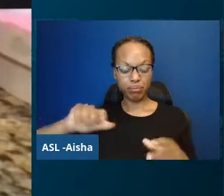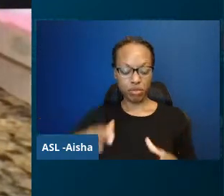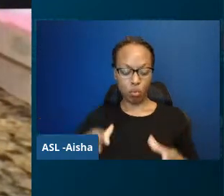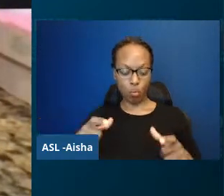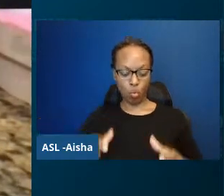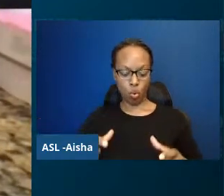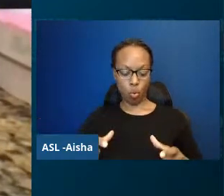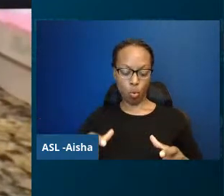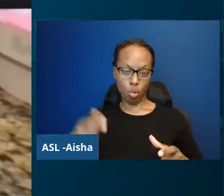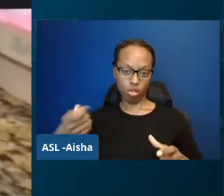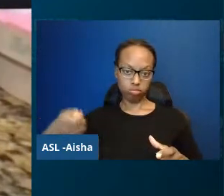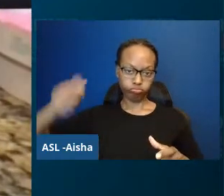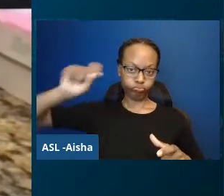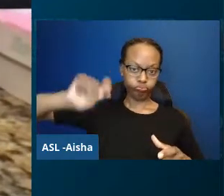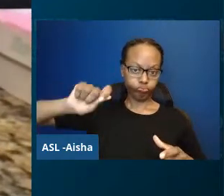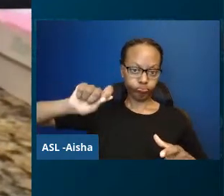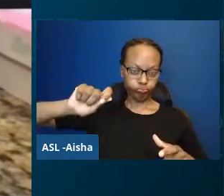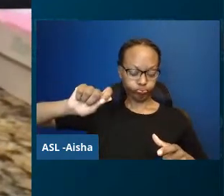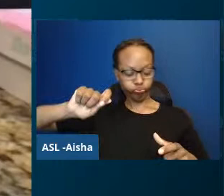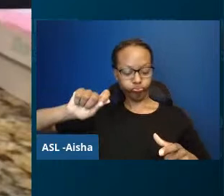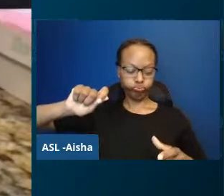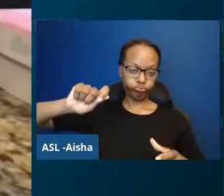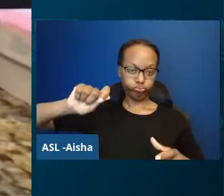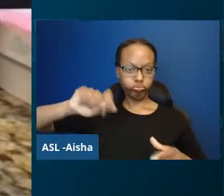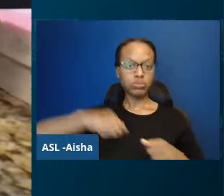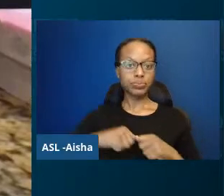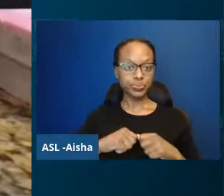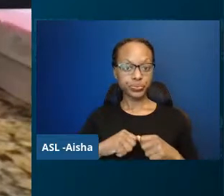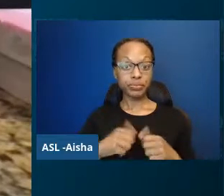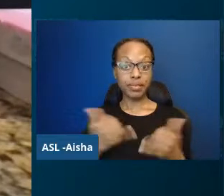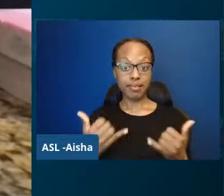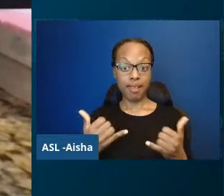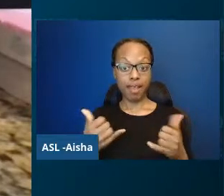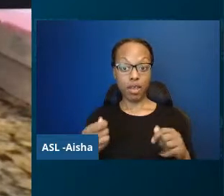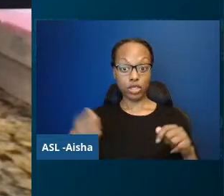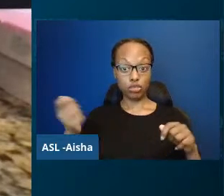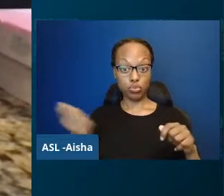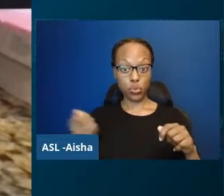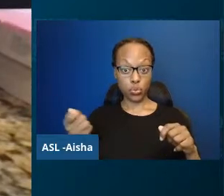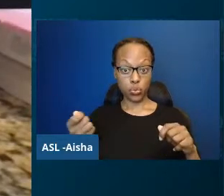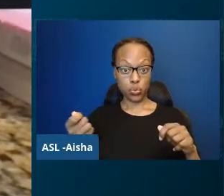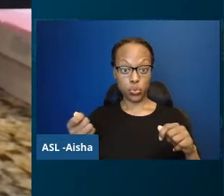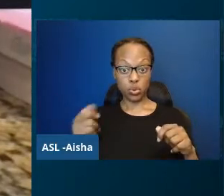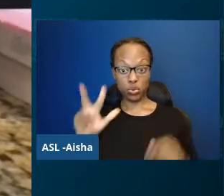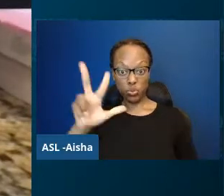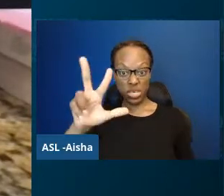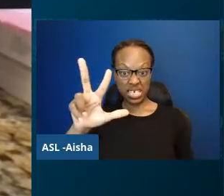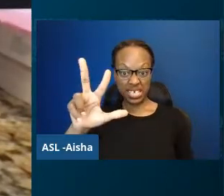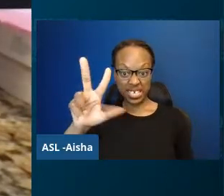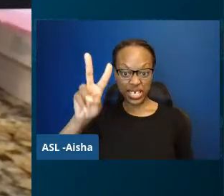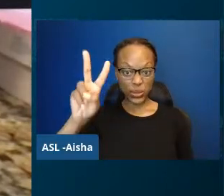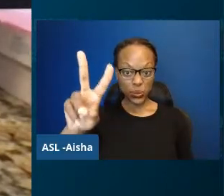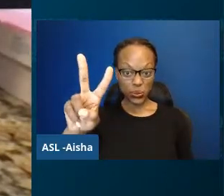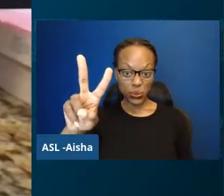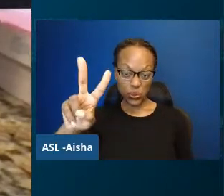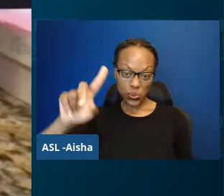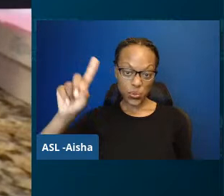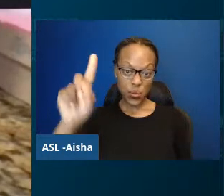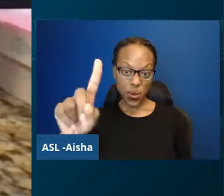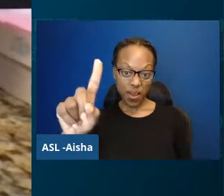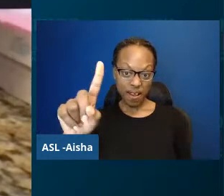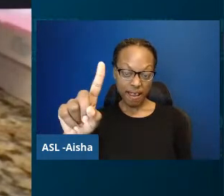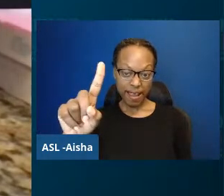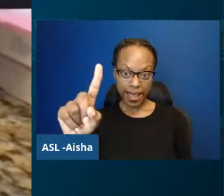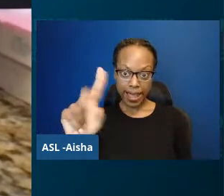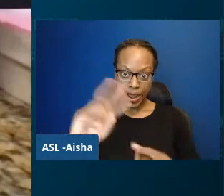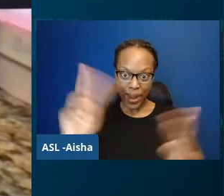my eardrum. And then I'm going to take my wooden spoon and in 3, 2,